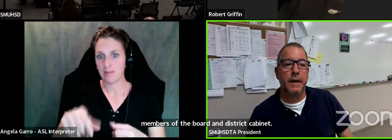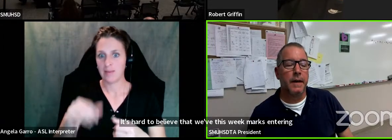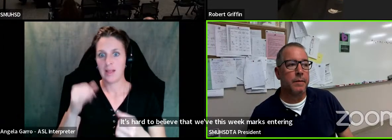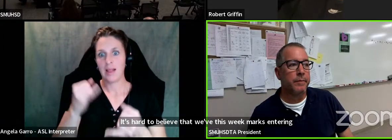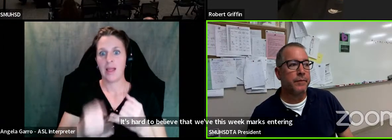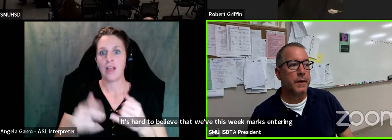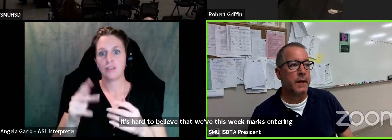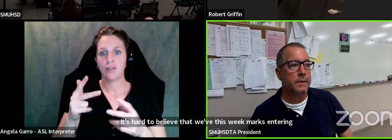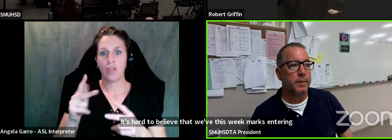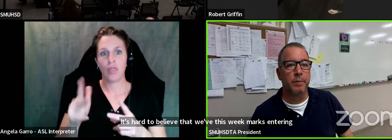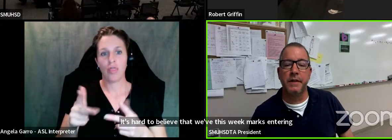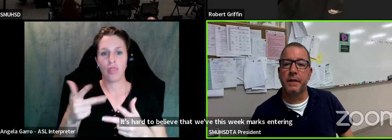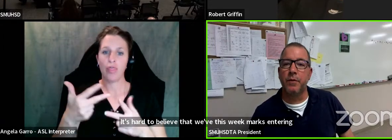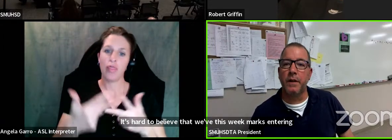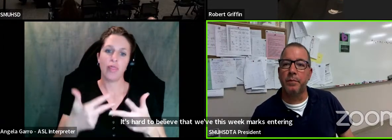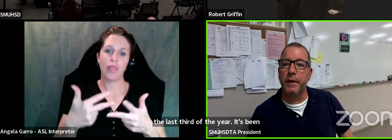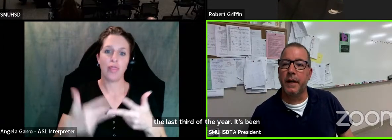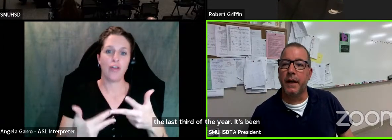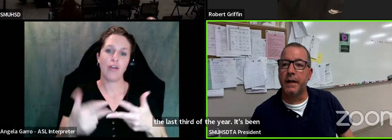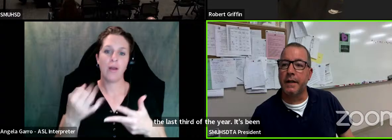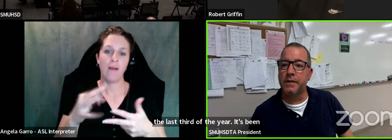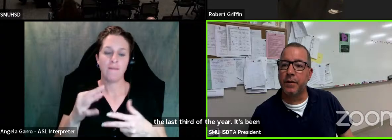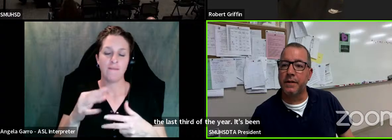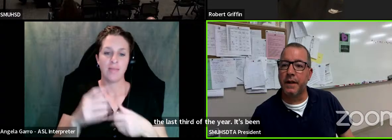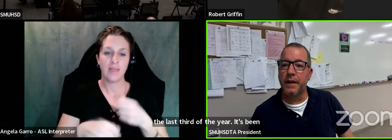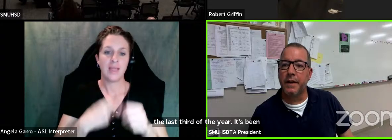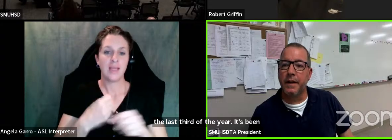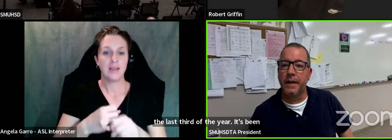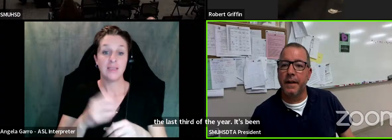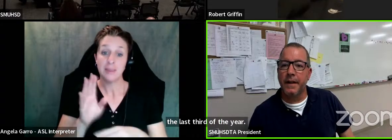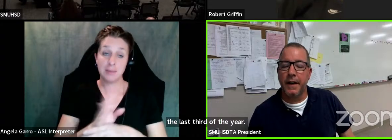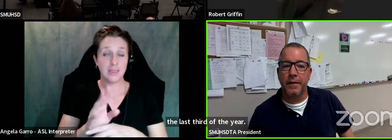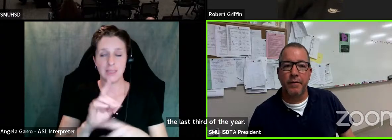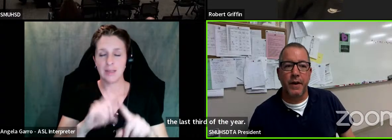year. It's been a busy one, but it's always